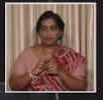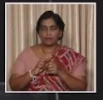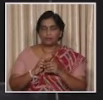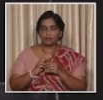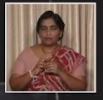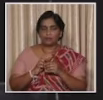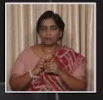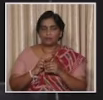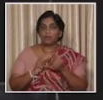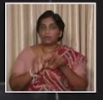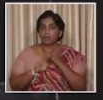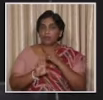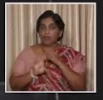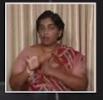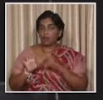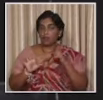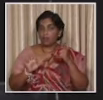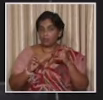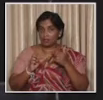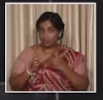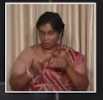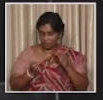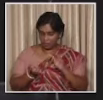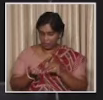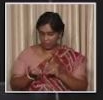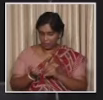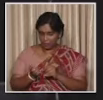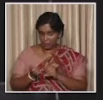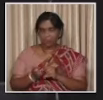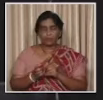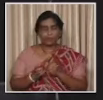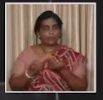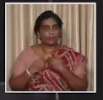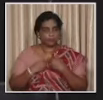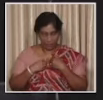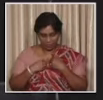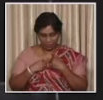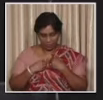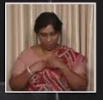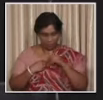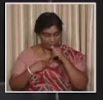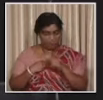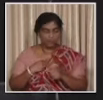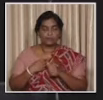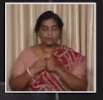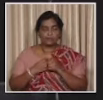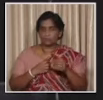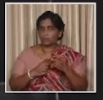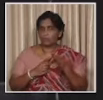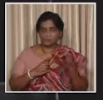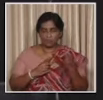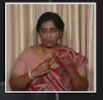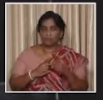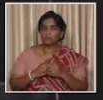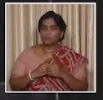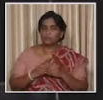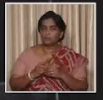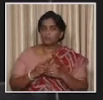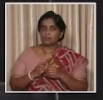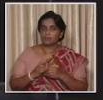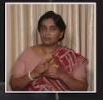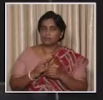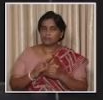70 years, it's not that we barely reached 50% of pipe water coverage. In fact, we've reached 60.4% from the Water Board